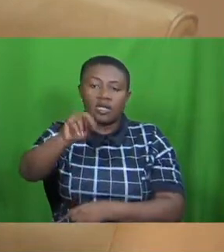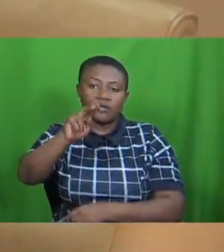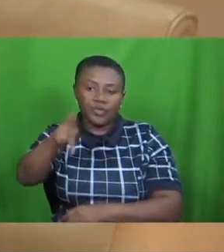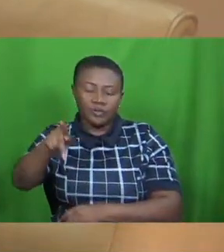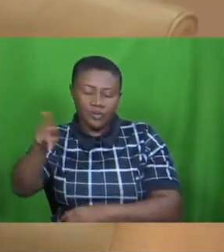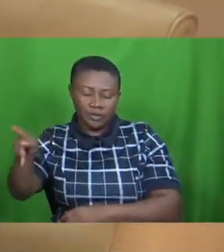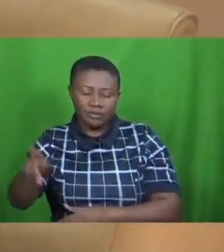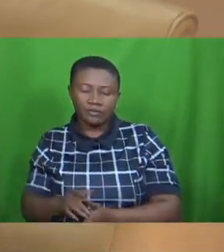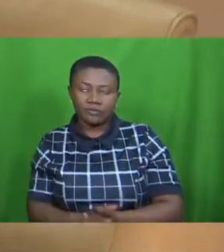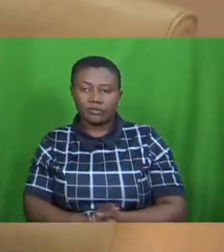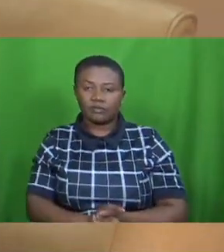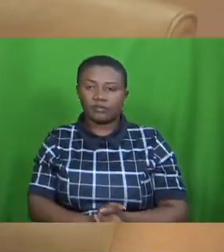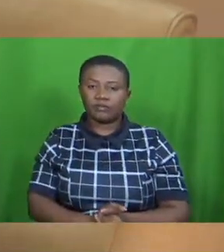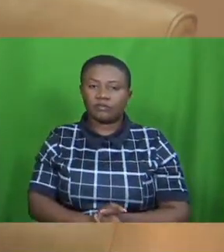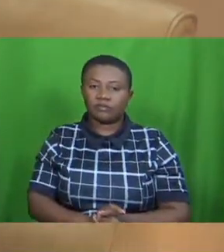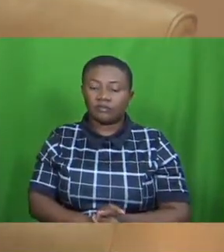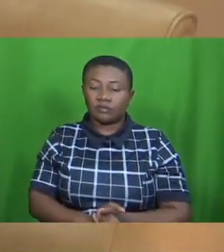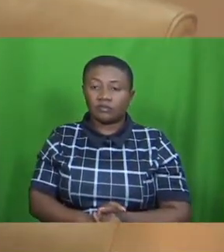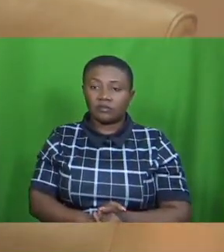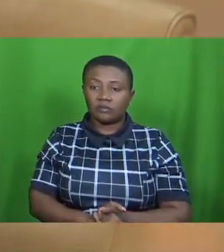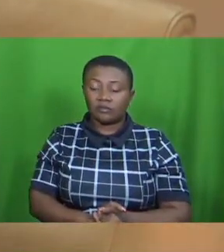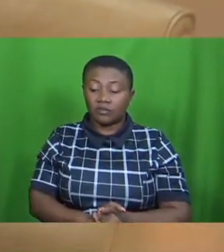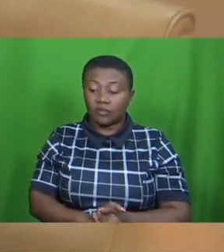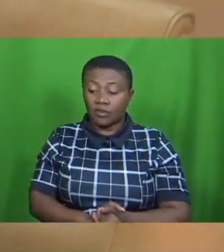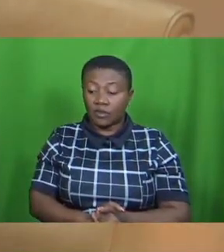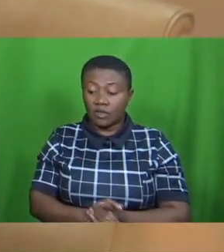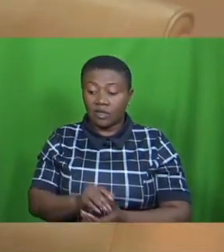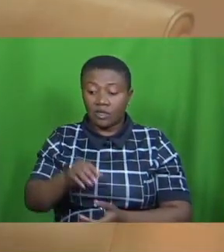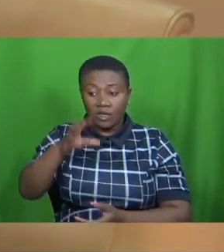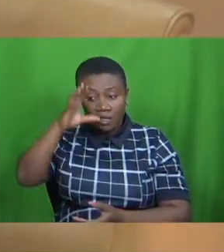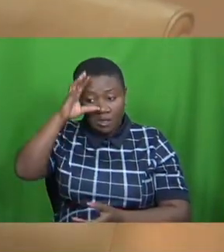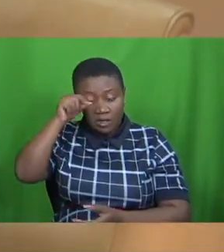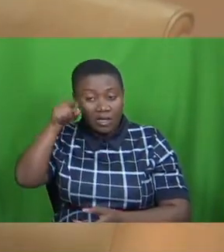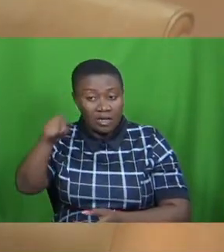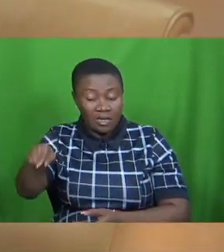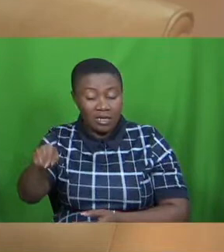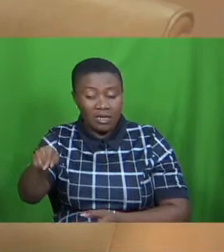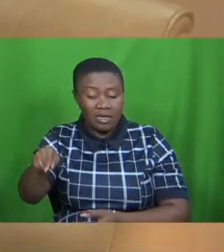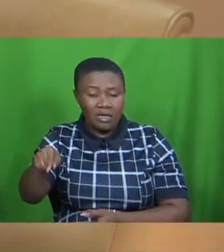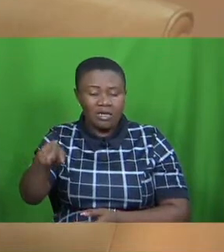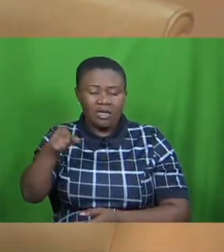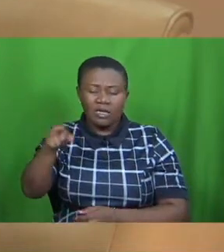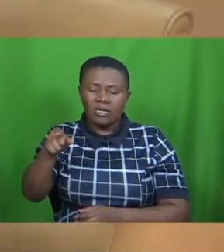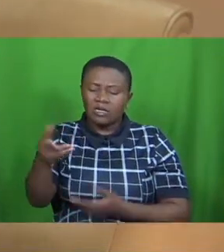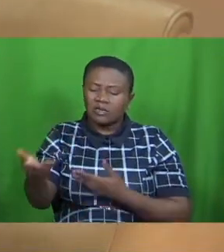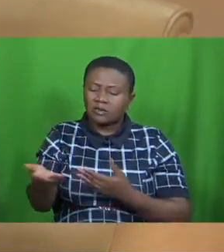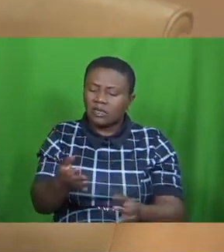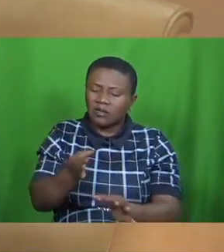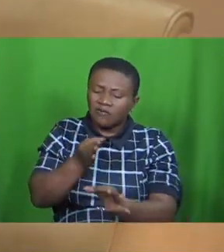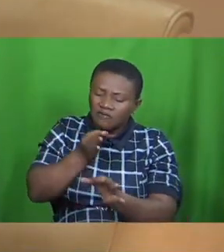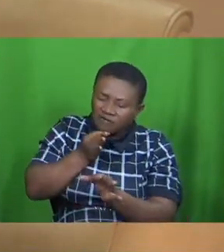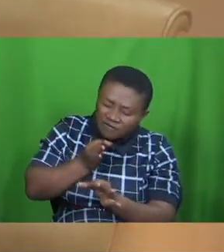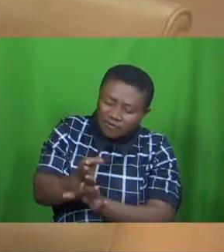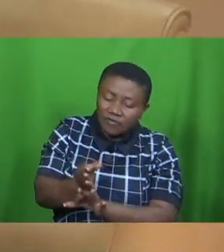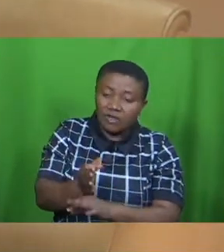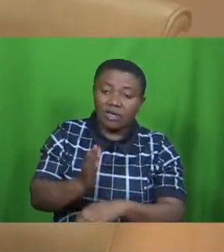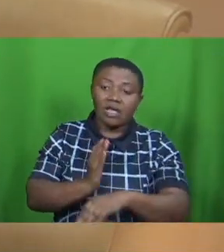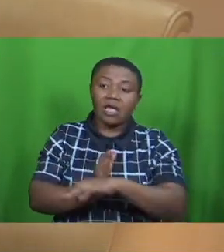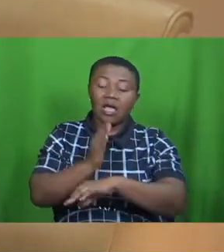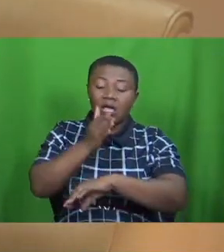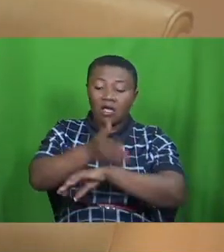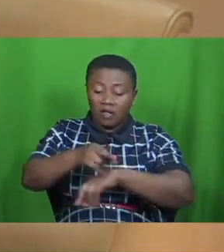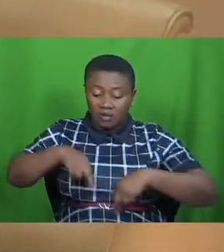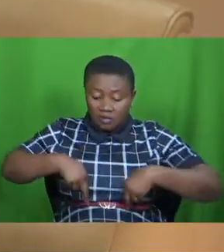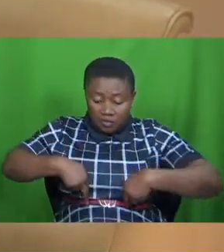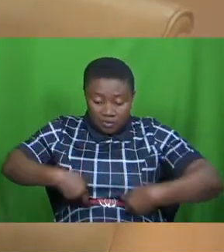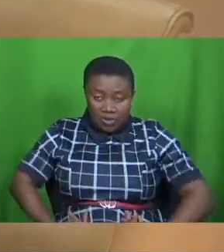Mr. Speaker, His Excellency Amedo served faithfully even after he retired as an